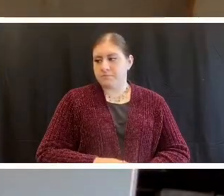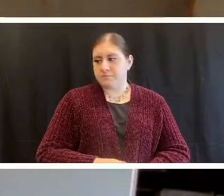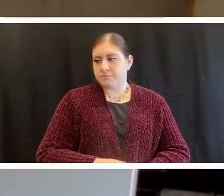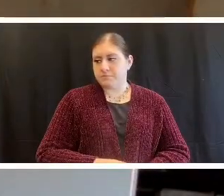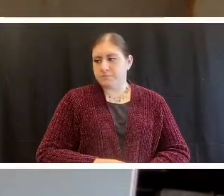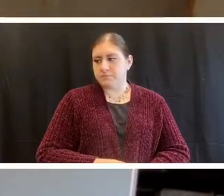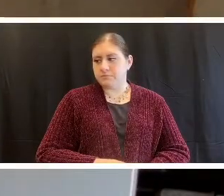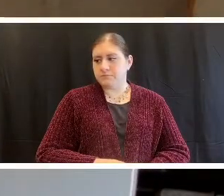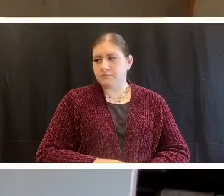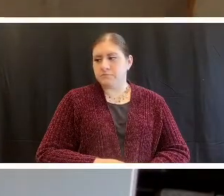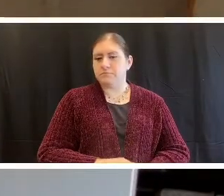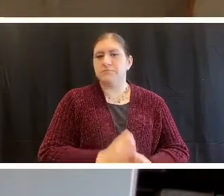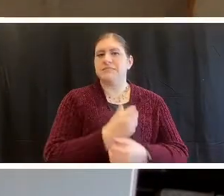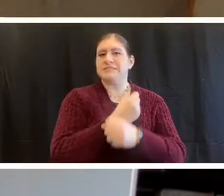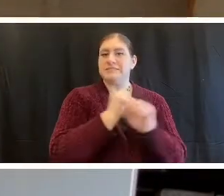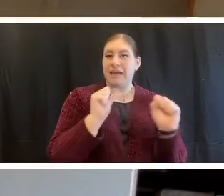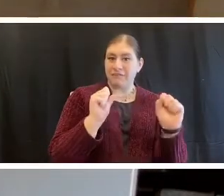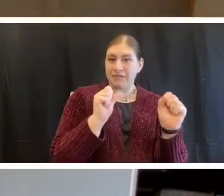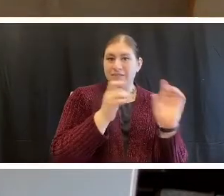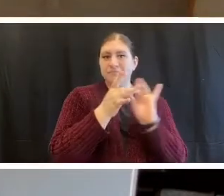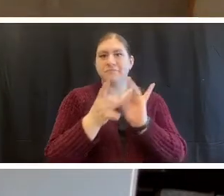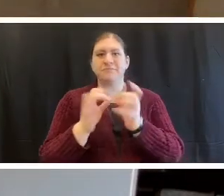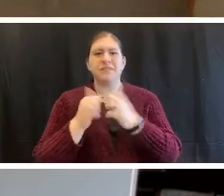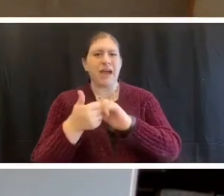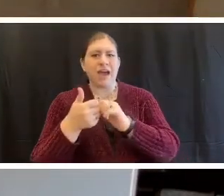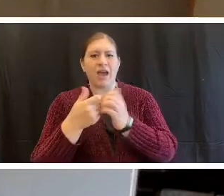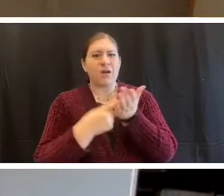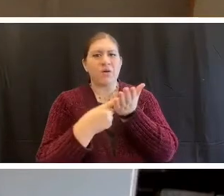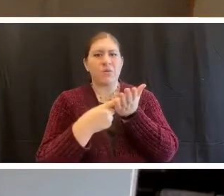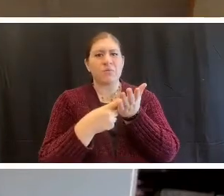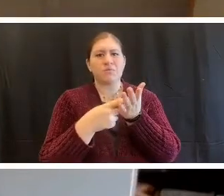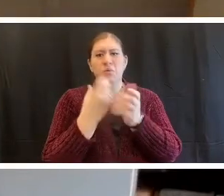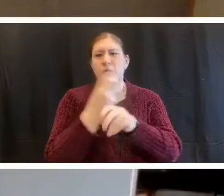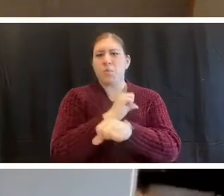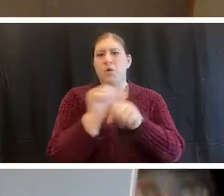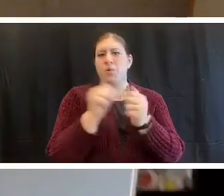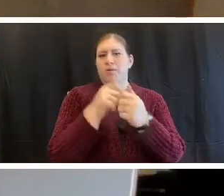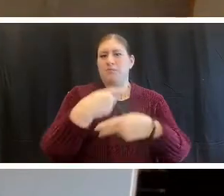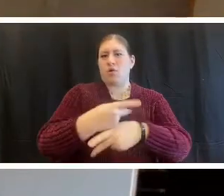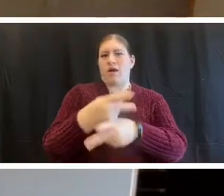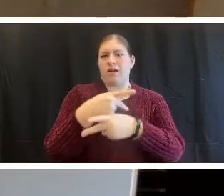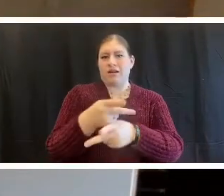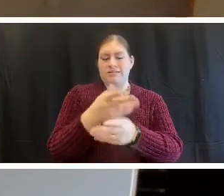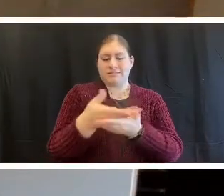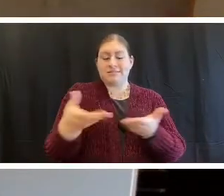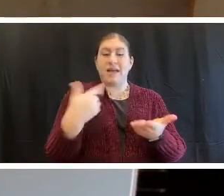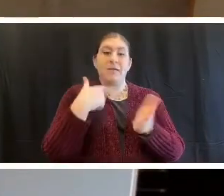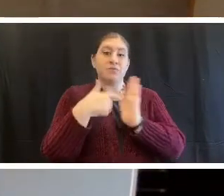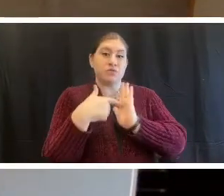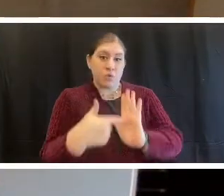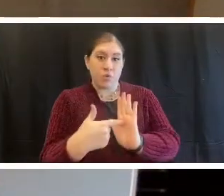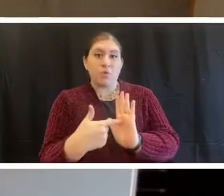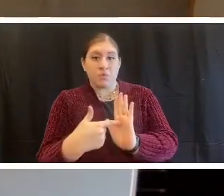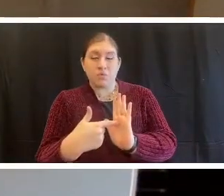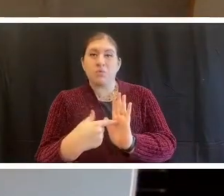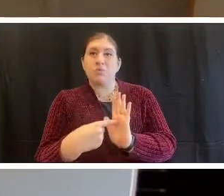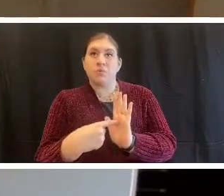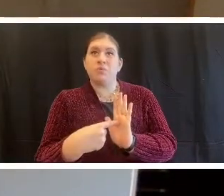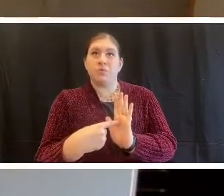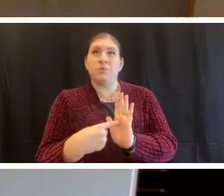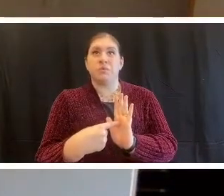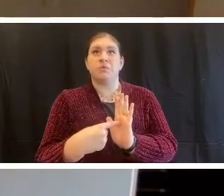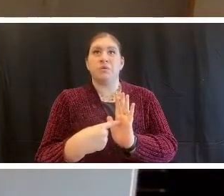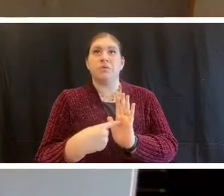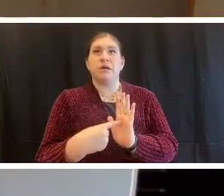let's tie safety into products. Okay, yeah. Because, I'm showing you here is